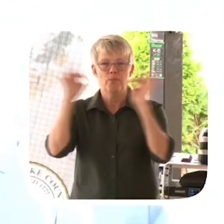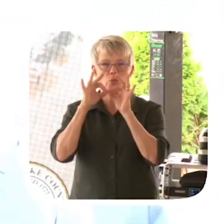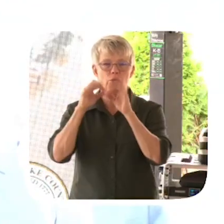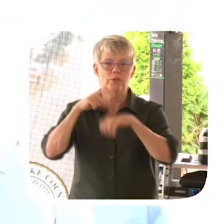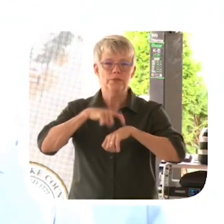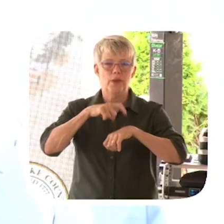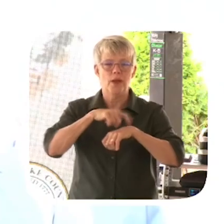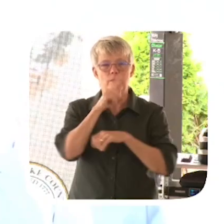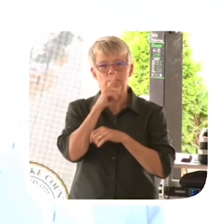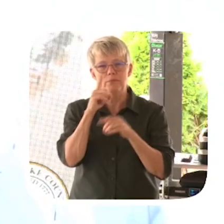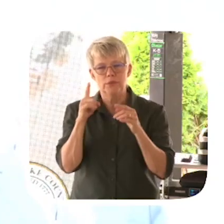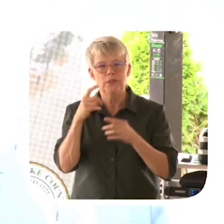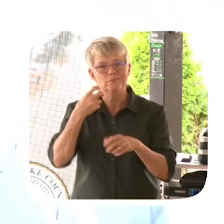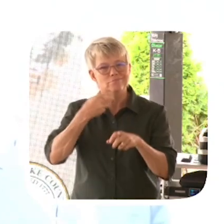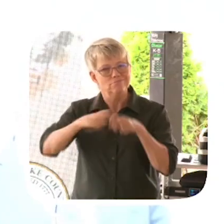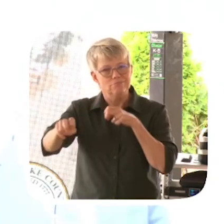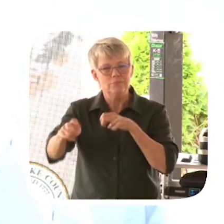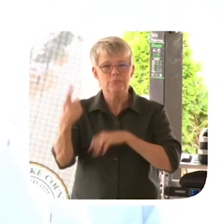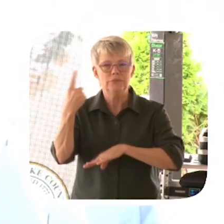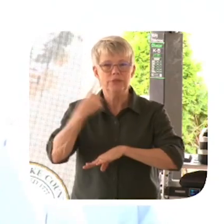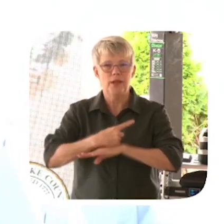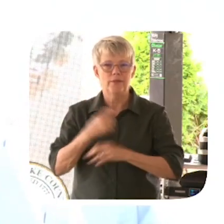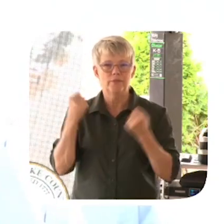most difficult day for so many.